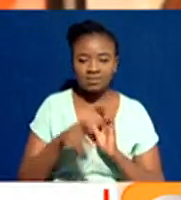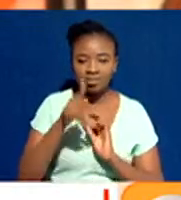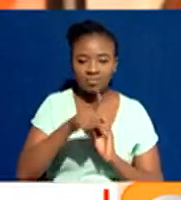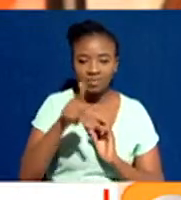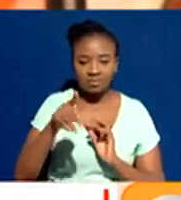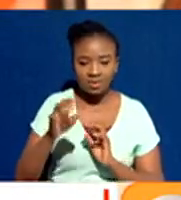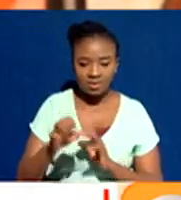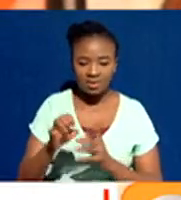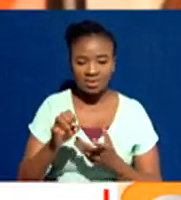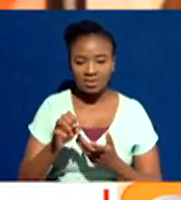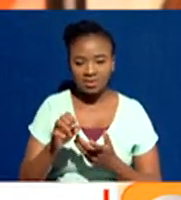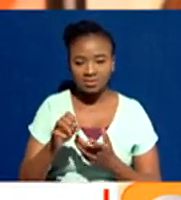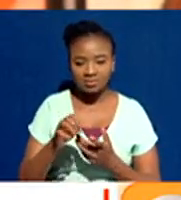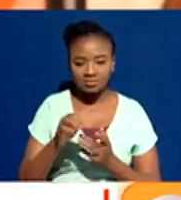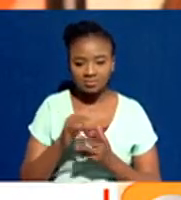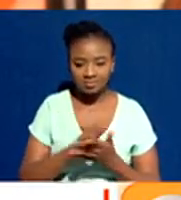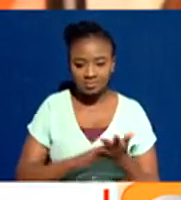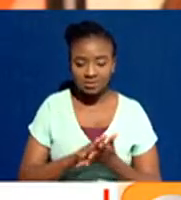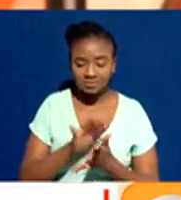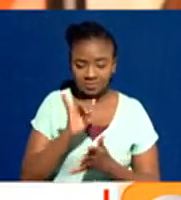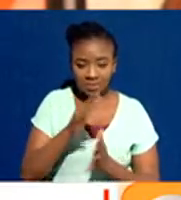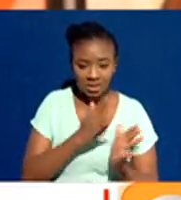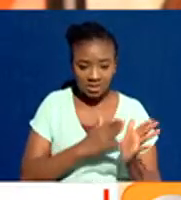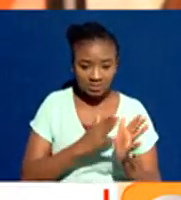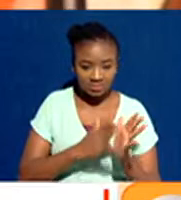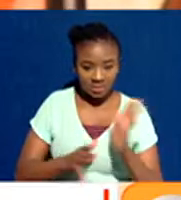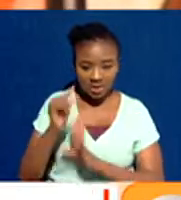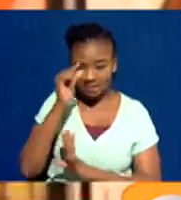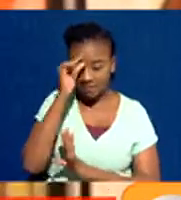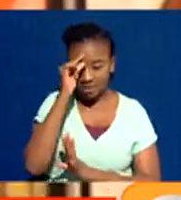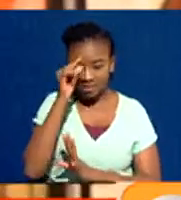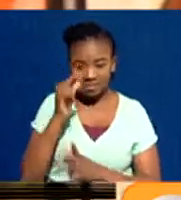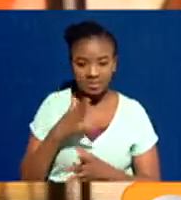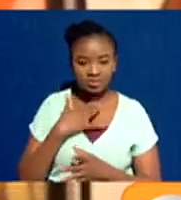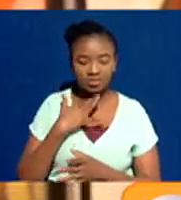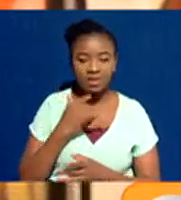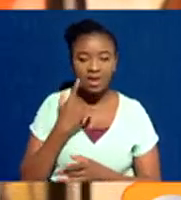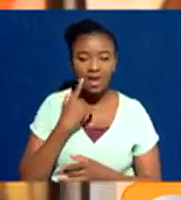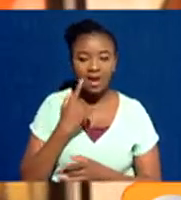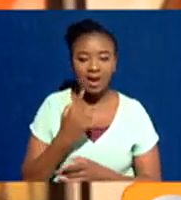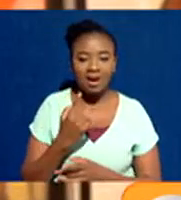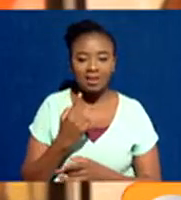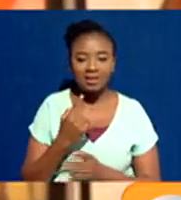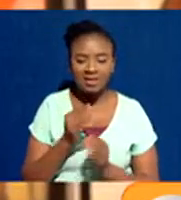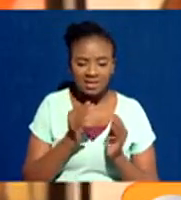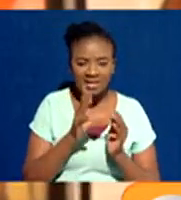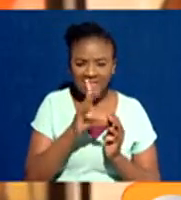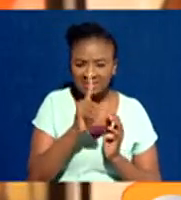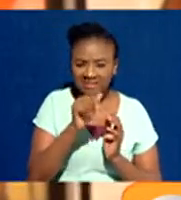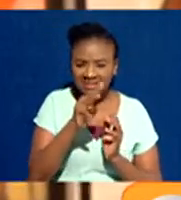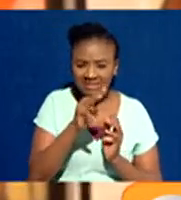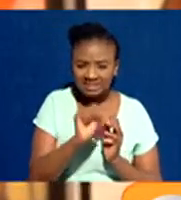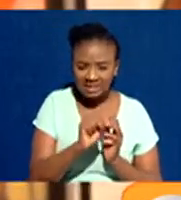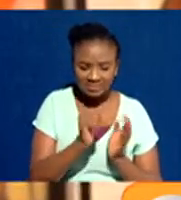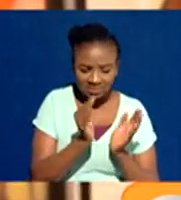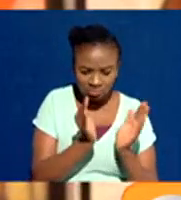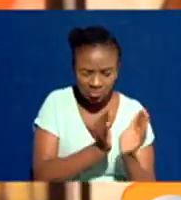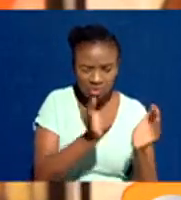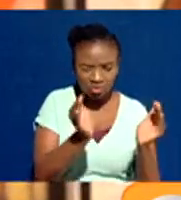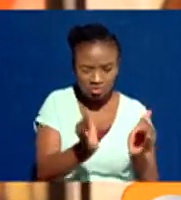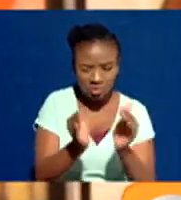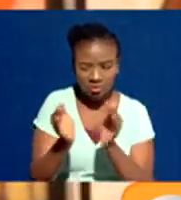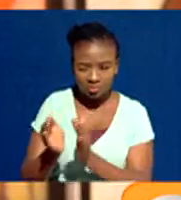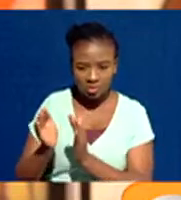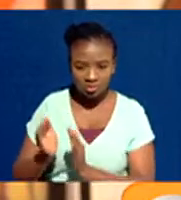basis. The plan of the government is to do 100 mini dams, for which the government will